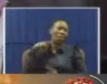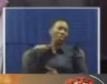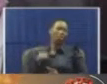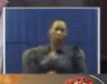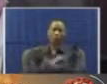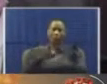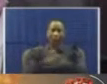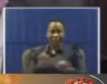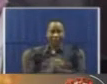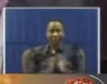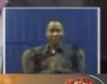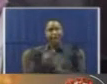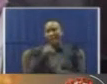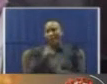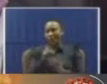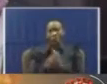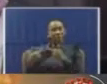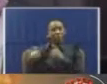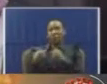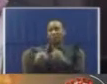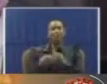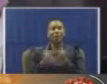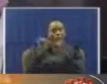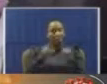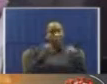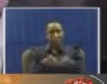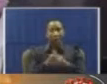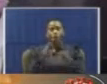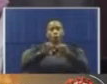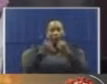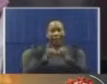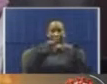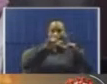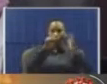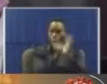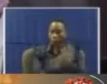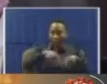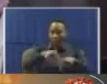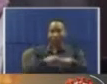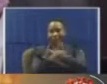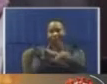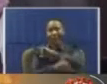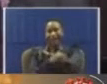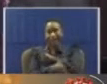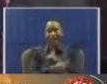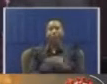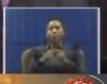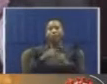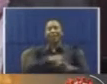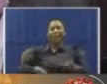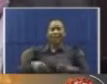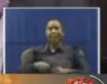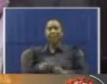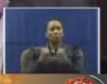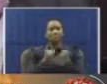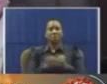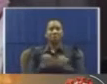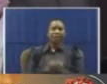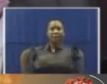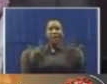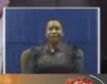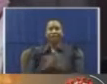taking responsibility for breaking the law of this country, the president maintains that his hands are clean and his integrity